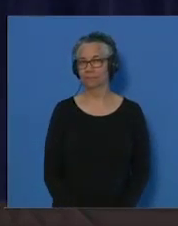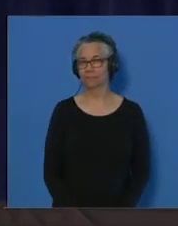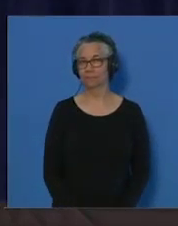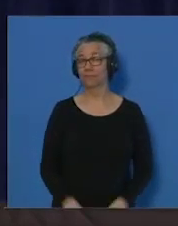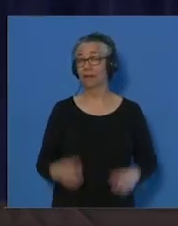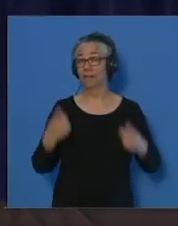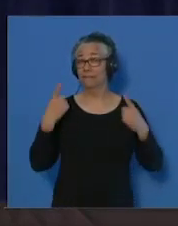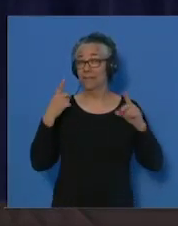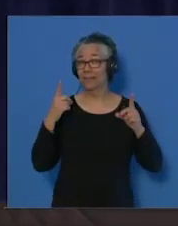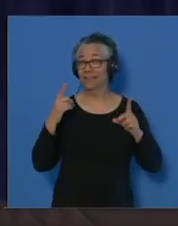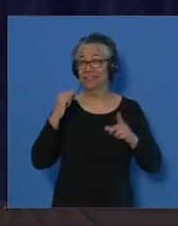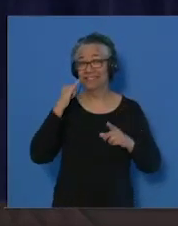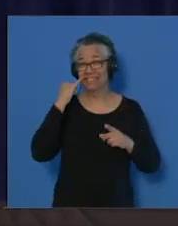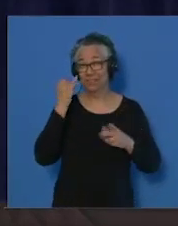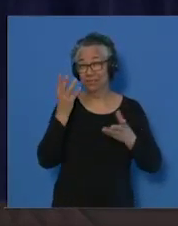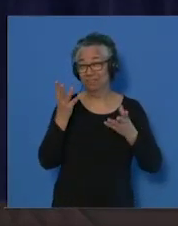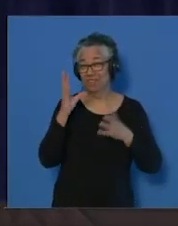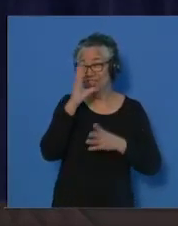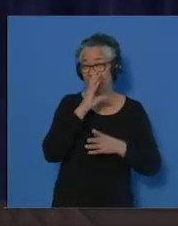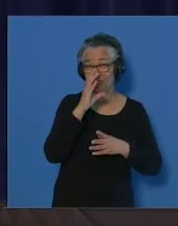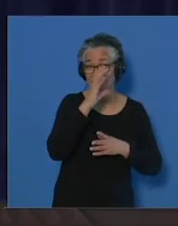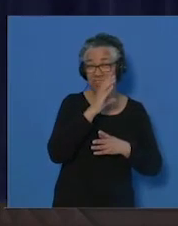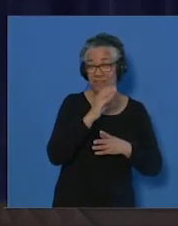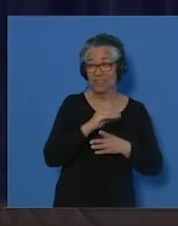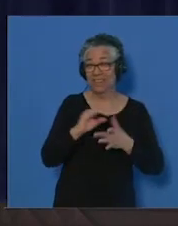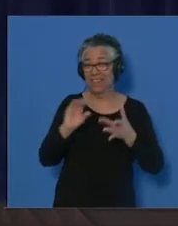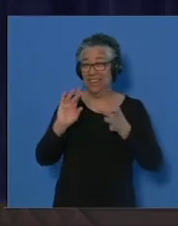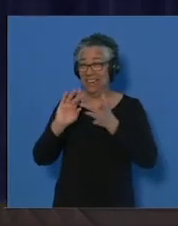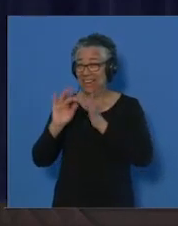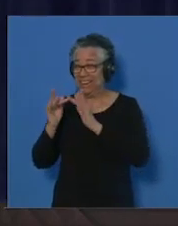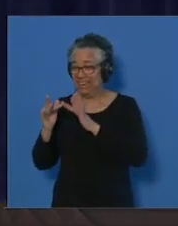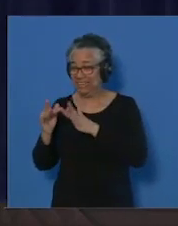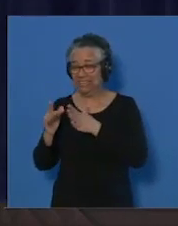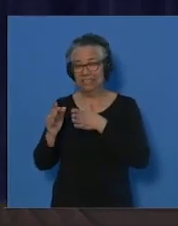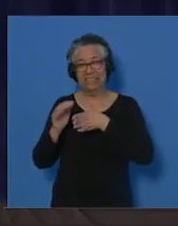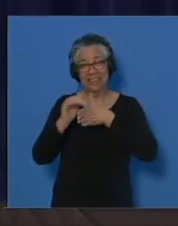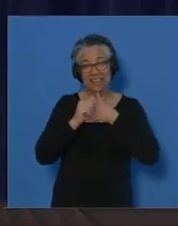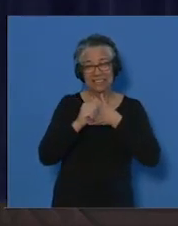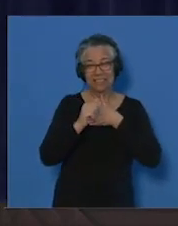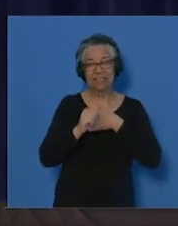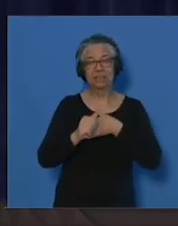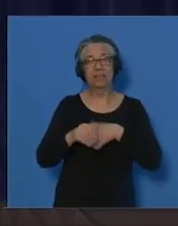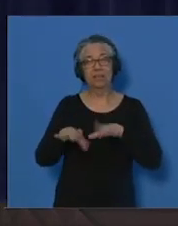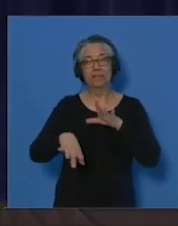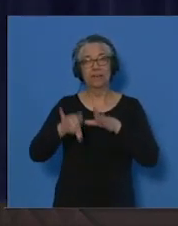Finally, if you're looking for the link to go ahead and book your tests, it can be found at our website,